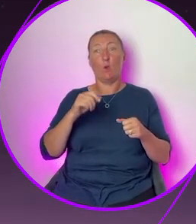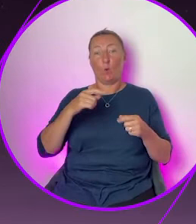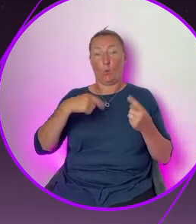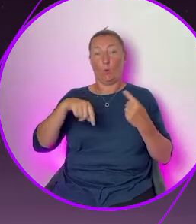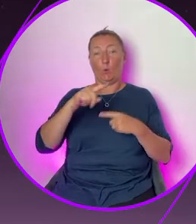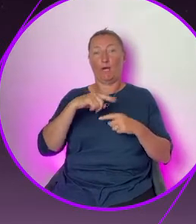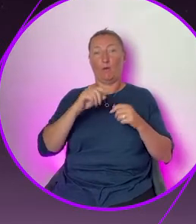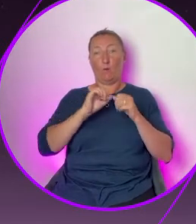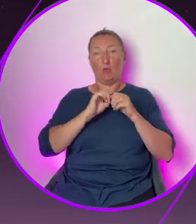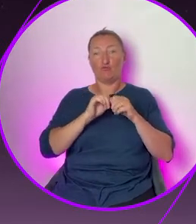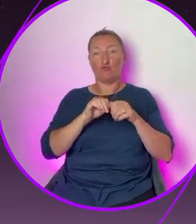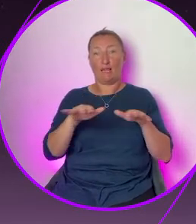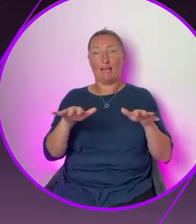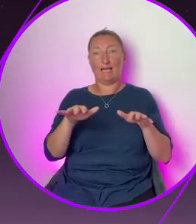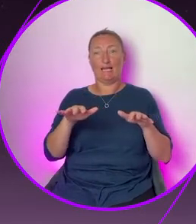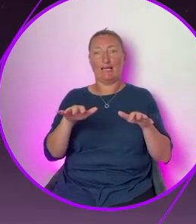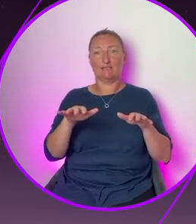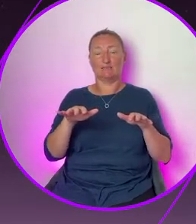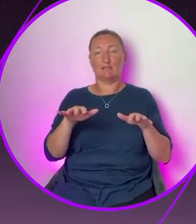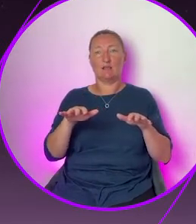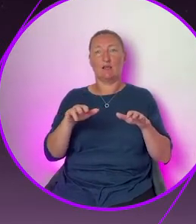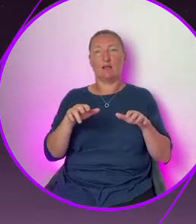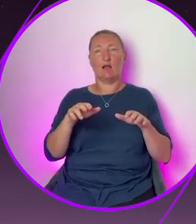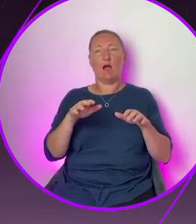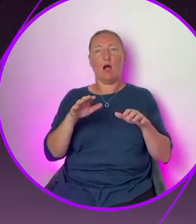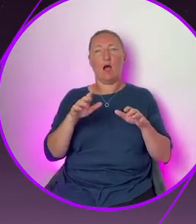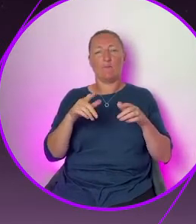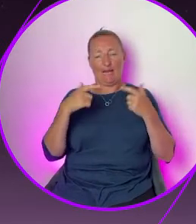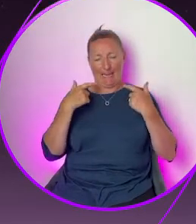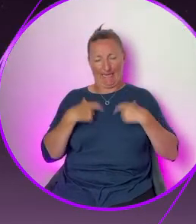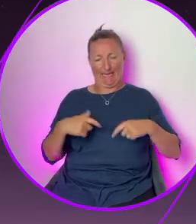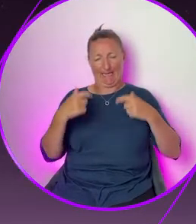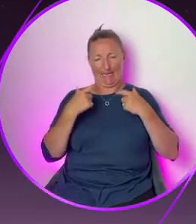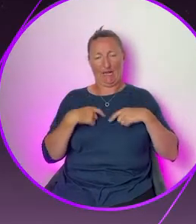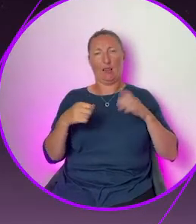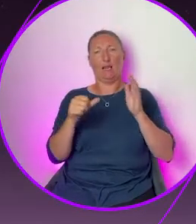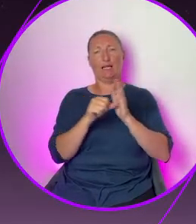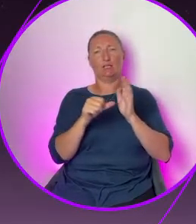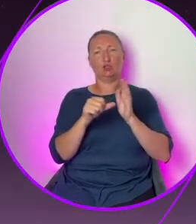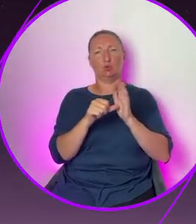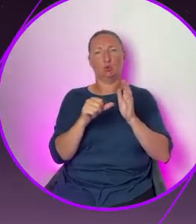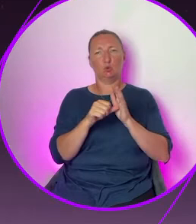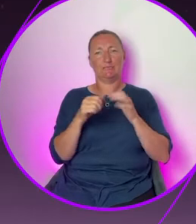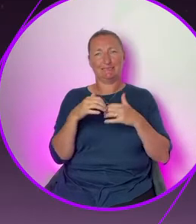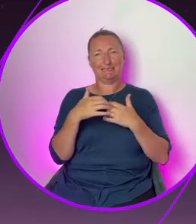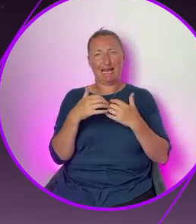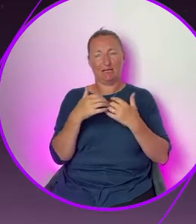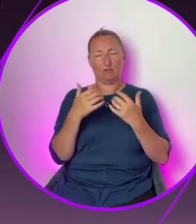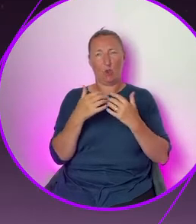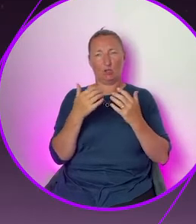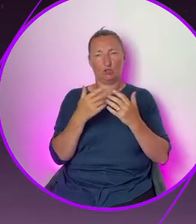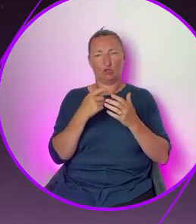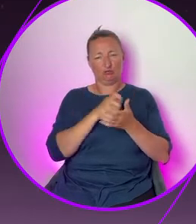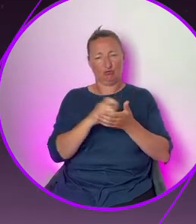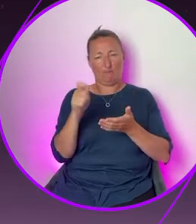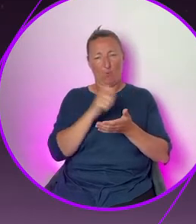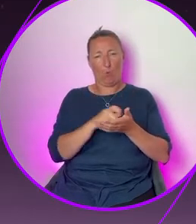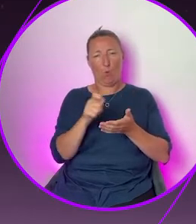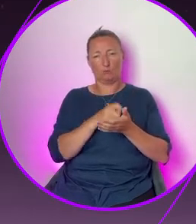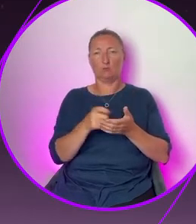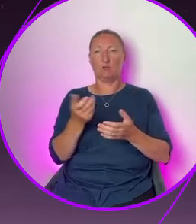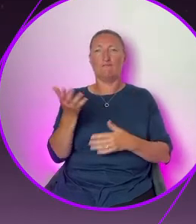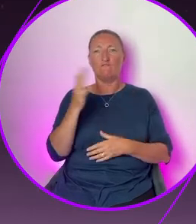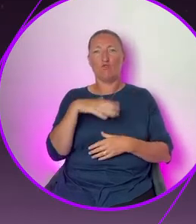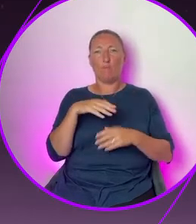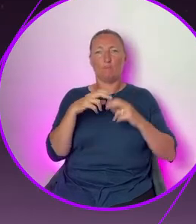releasing the Legal Lab Report 1 on legal issues that exist in art and tech and science collaborations. So this is a result of the